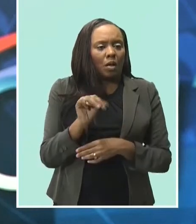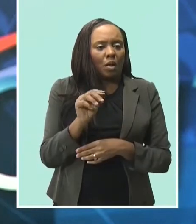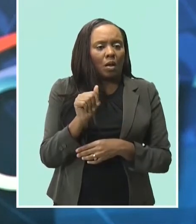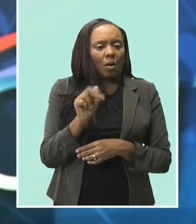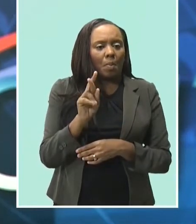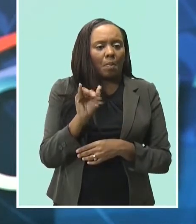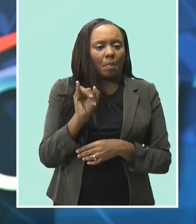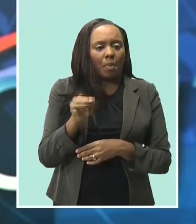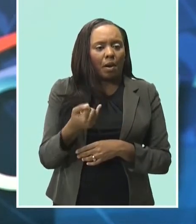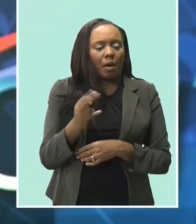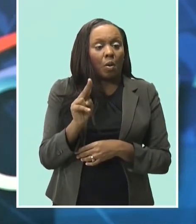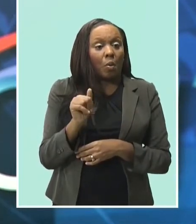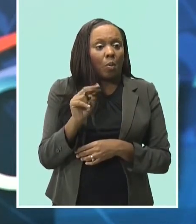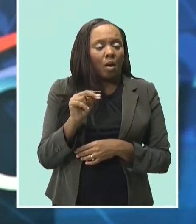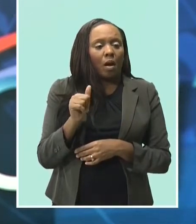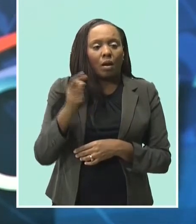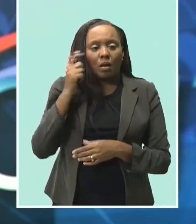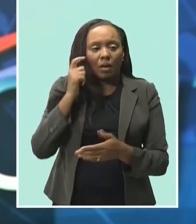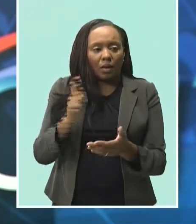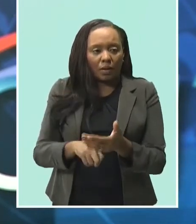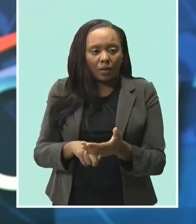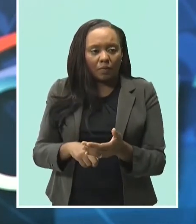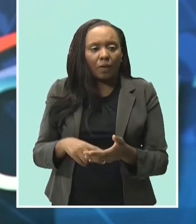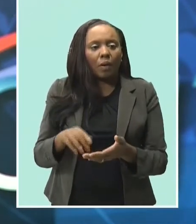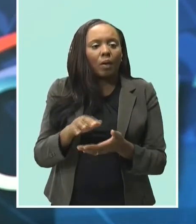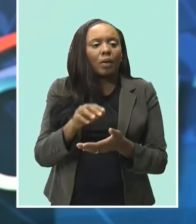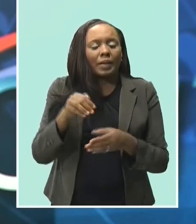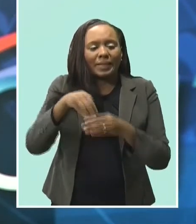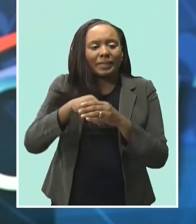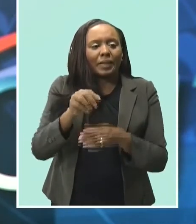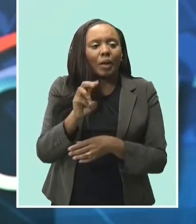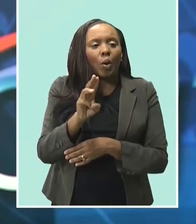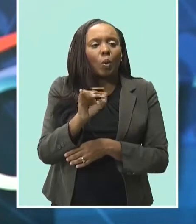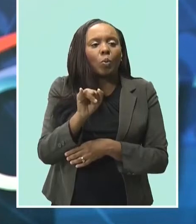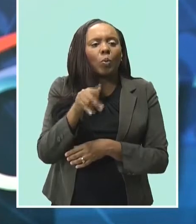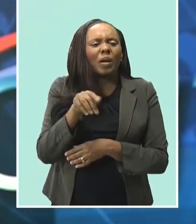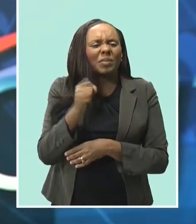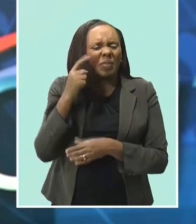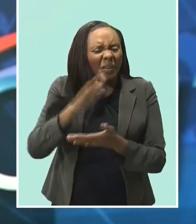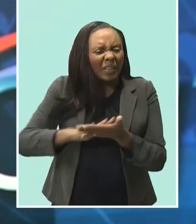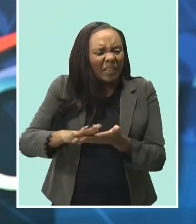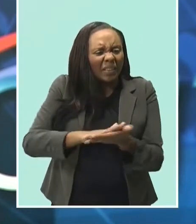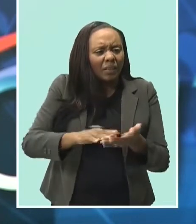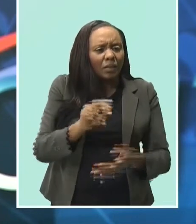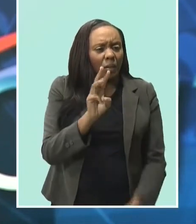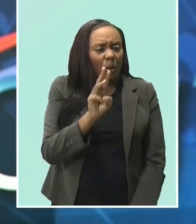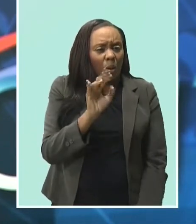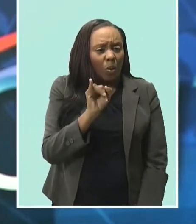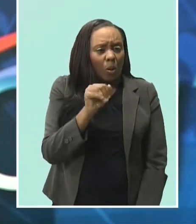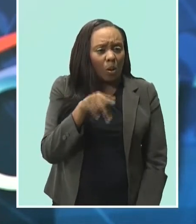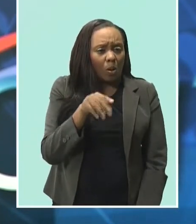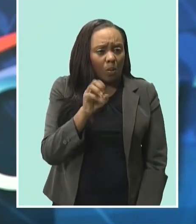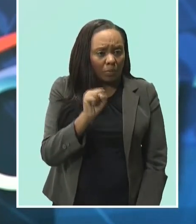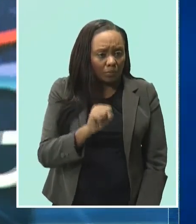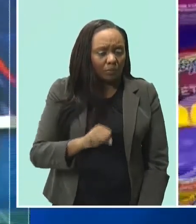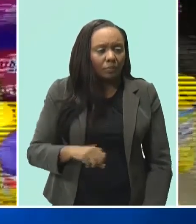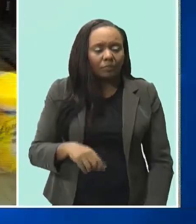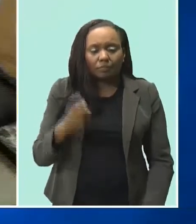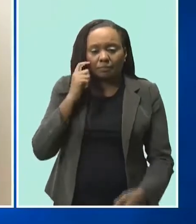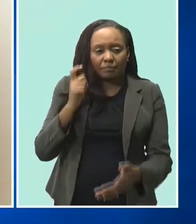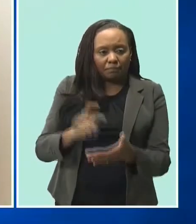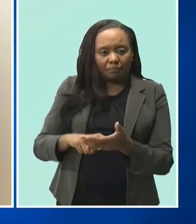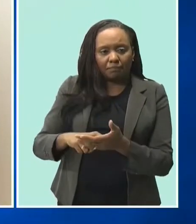as well, and therefore we need to work with them to help them mitigate these drought conditions. Minister Ware